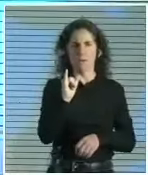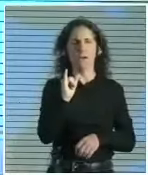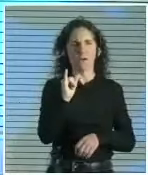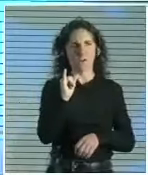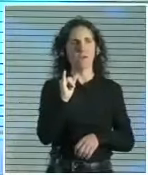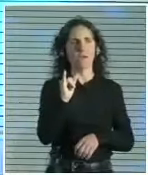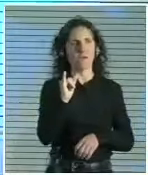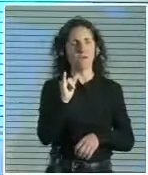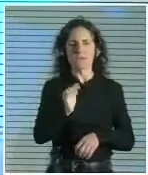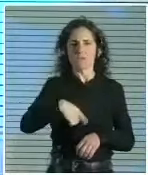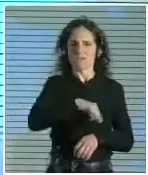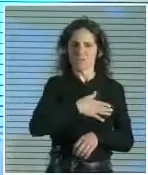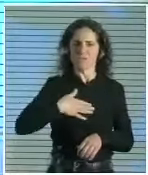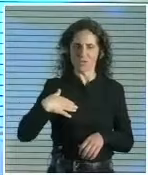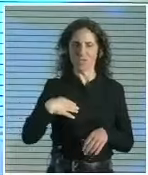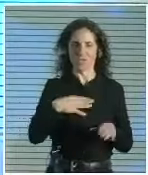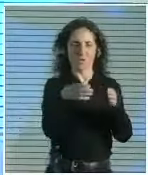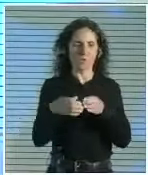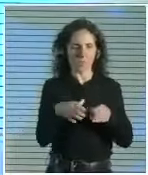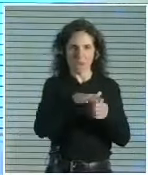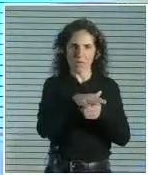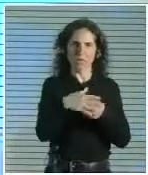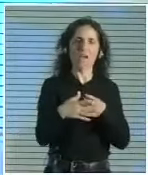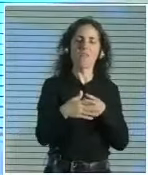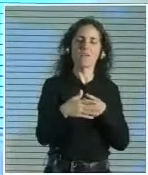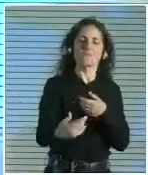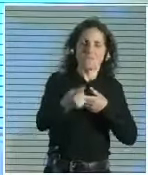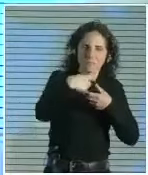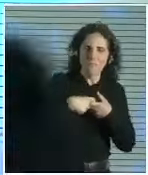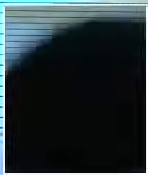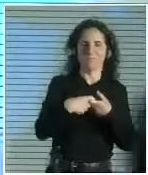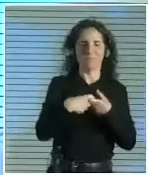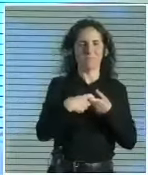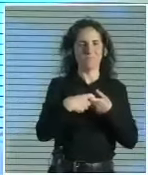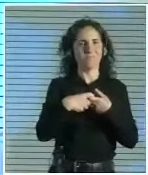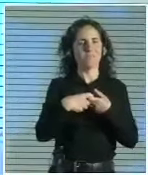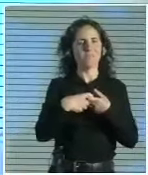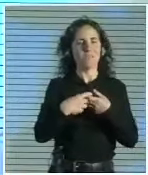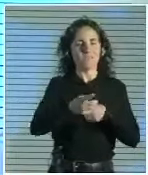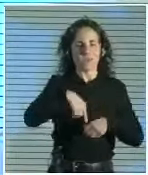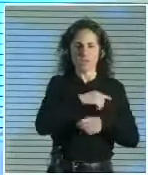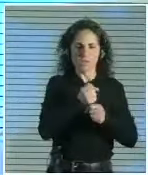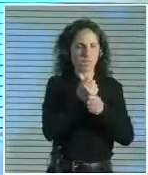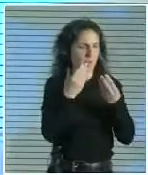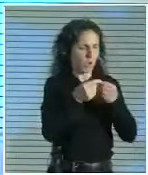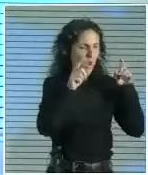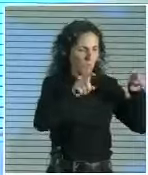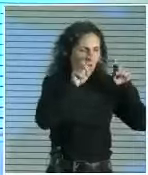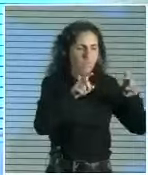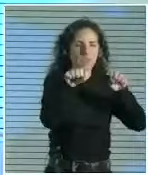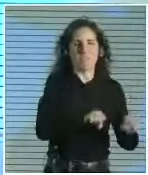our development. We are working on education, on environment protection, on promotion